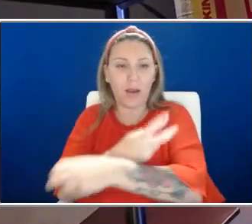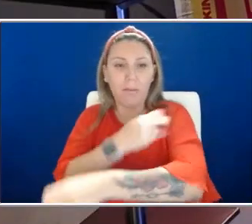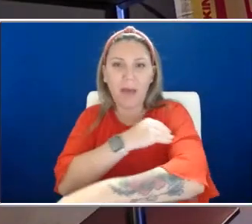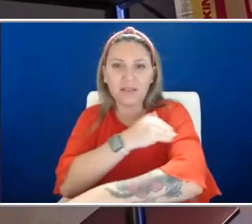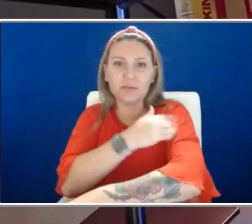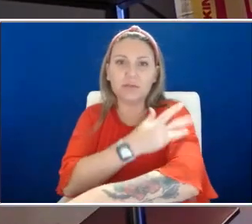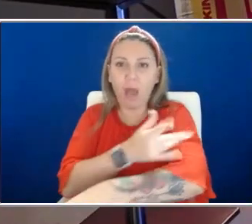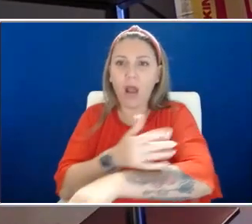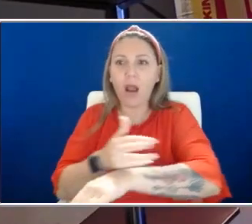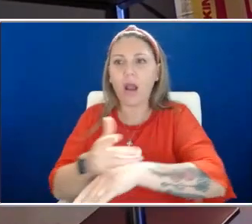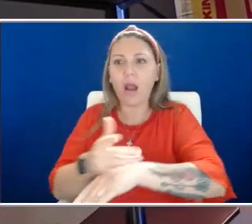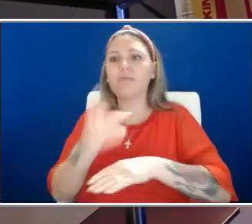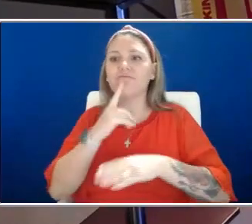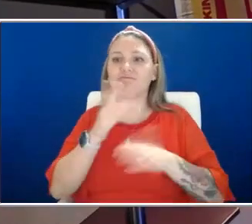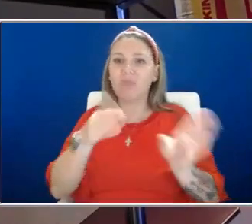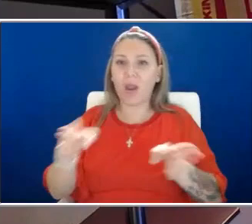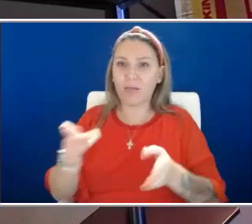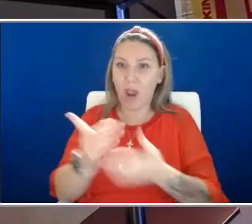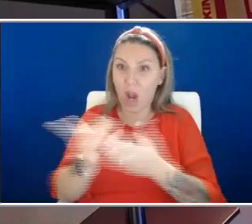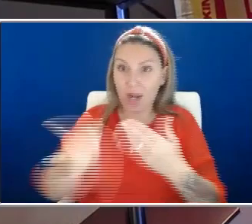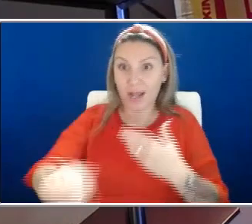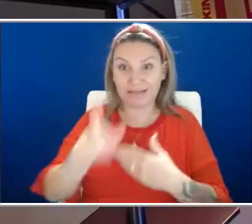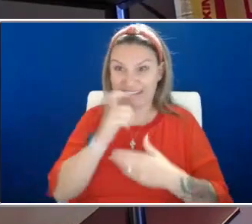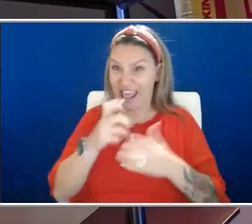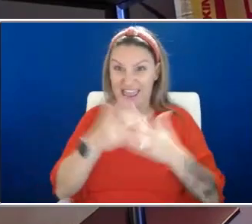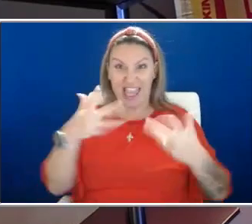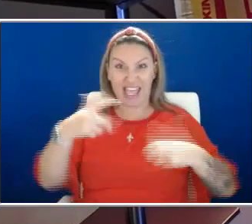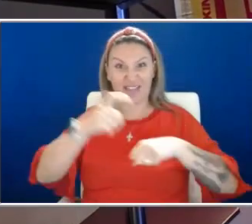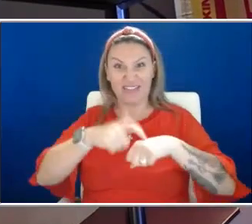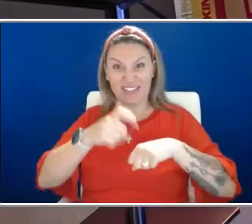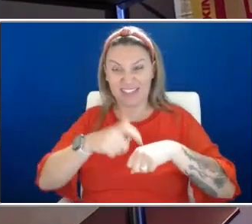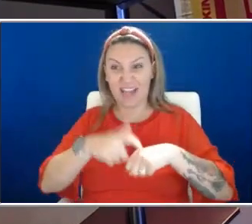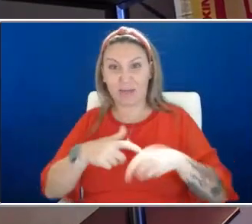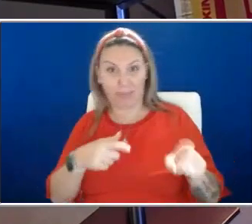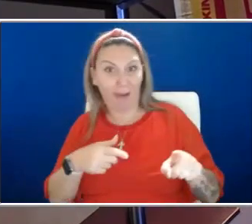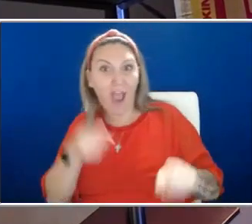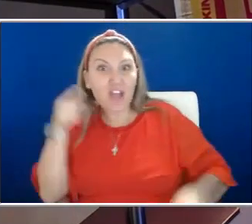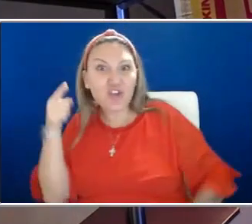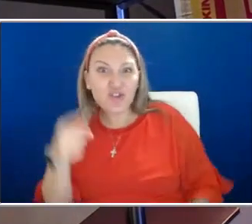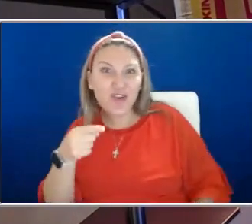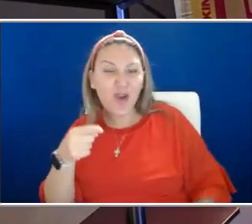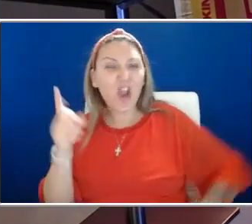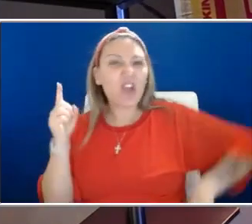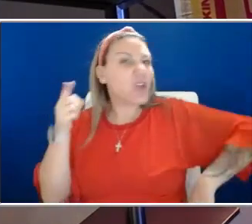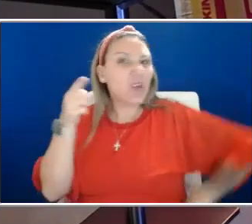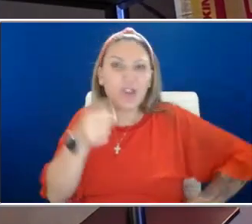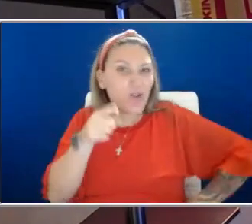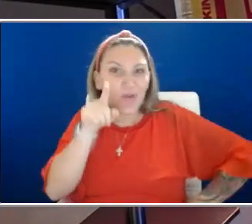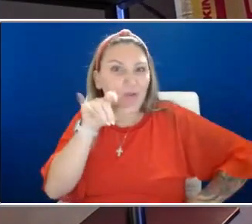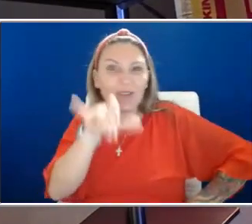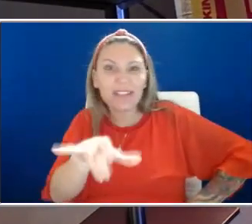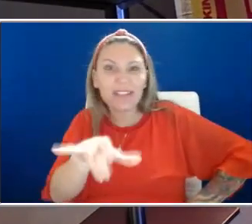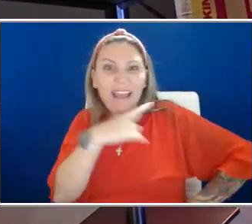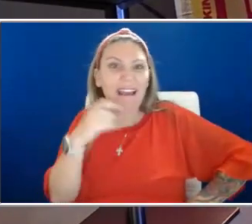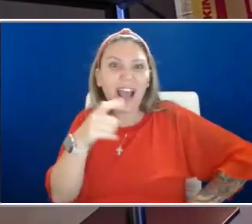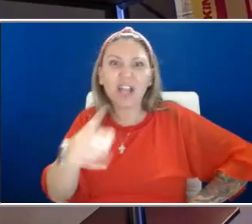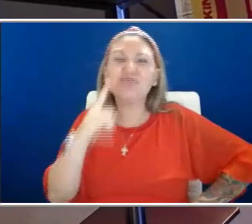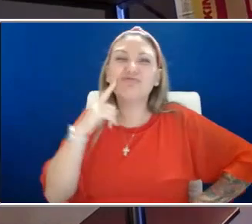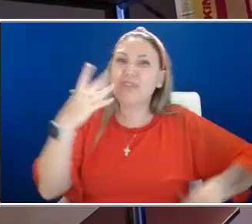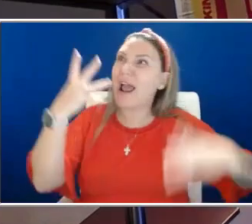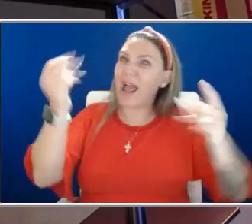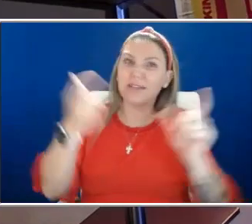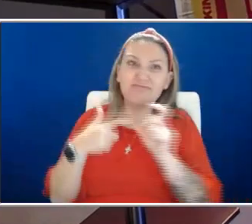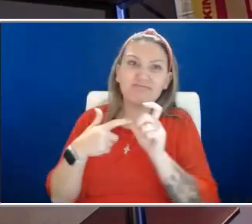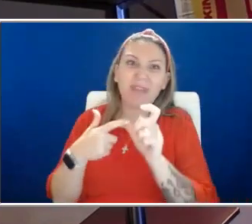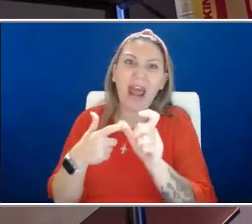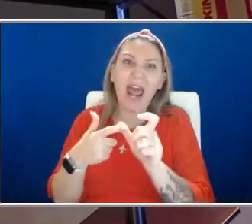next week's game. Right, you don't have a whole lot of time. You got to get right back up on it, and you have to stay hydrated because you are out there running and gunning it out there on the